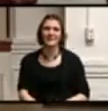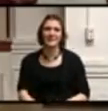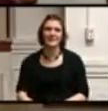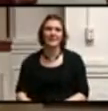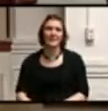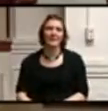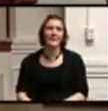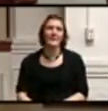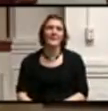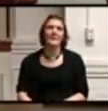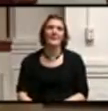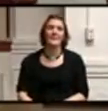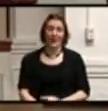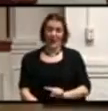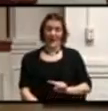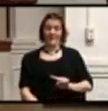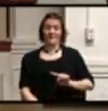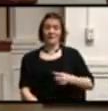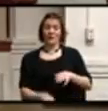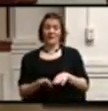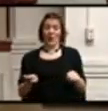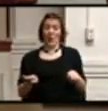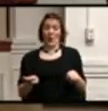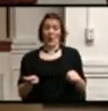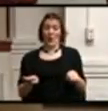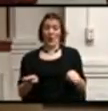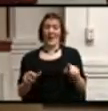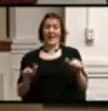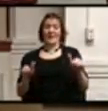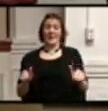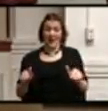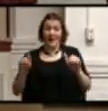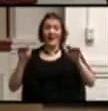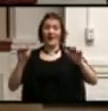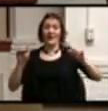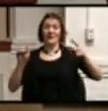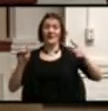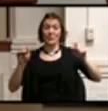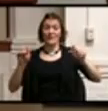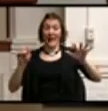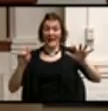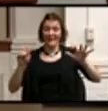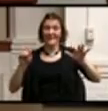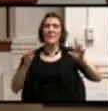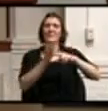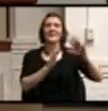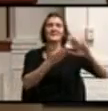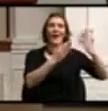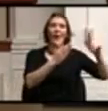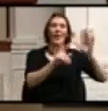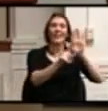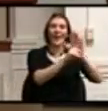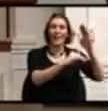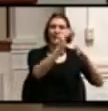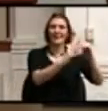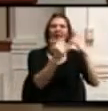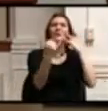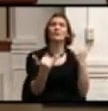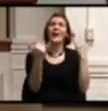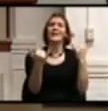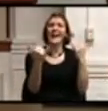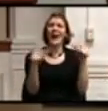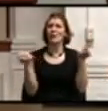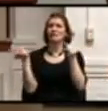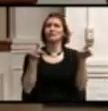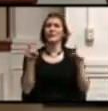To what would be the first floor of Town Hall. This is where the patrol officers are now. So you come up the